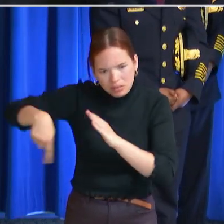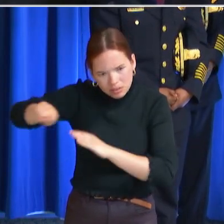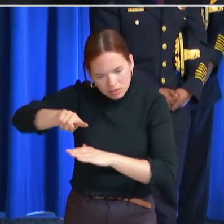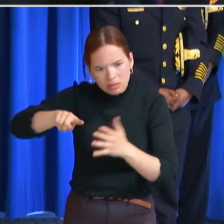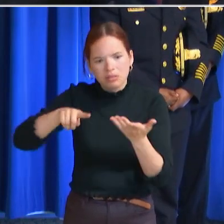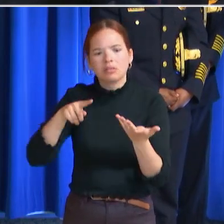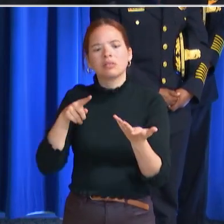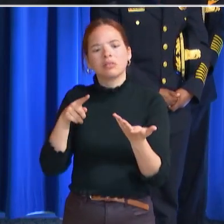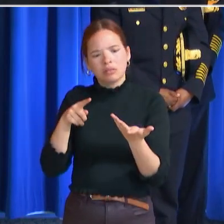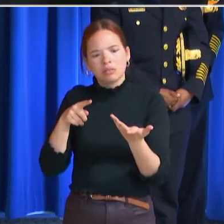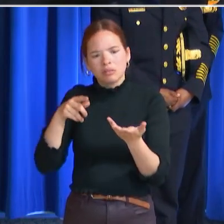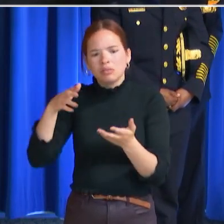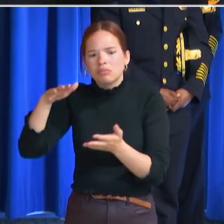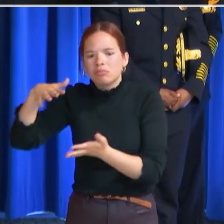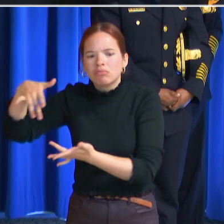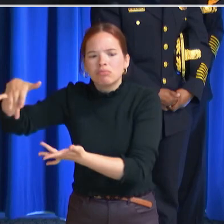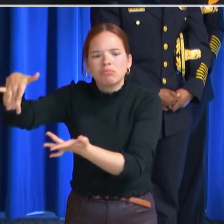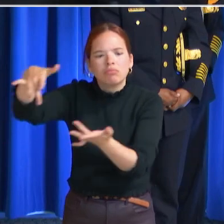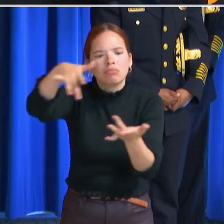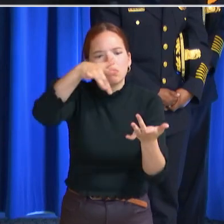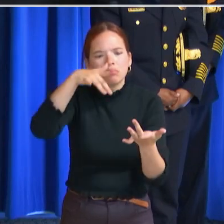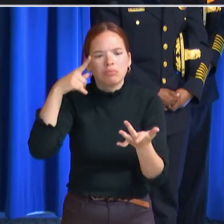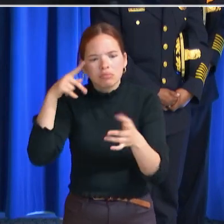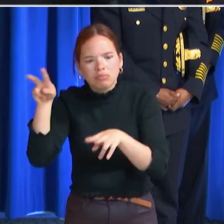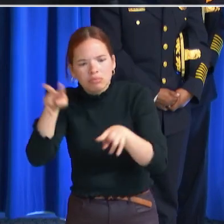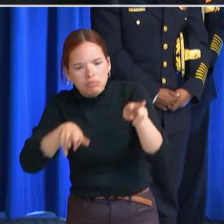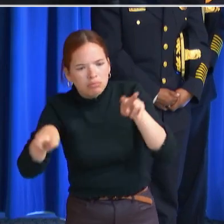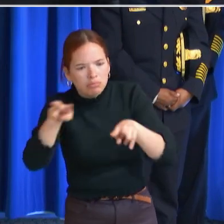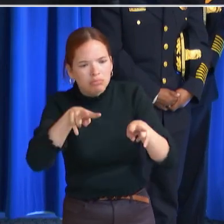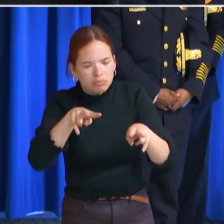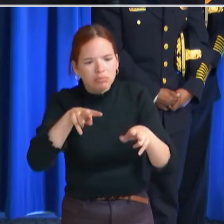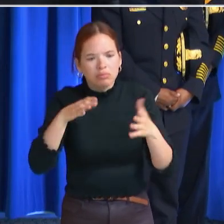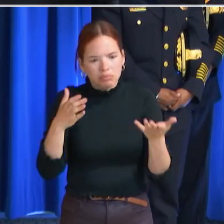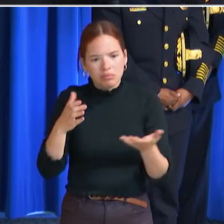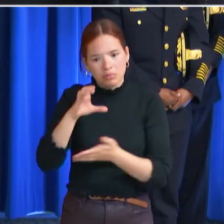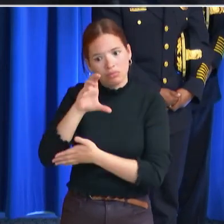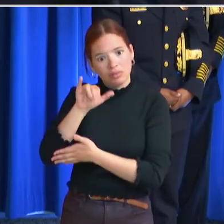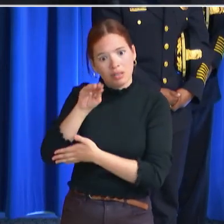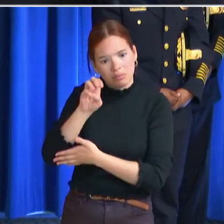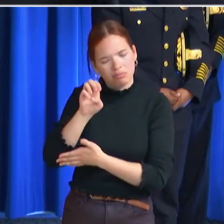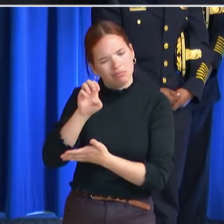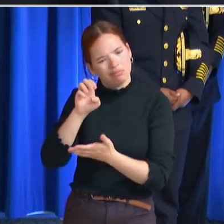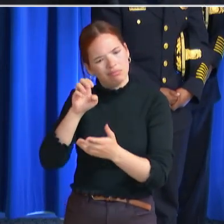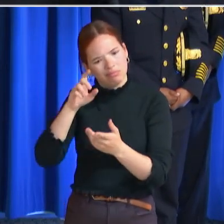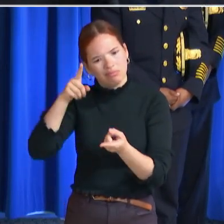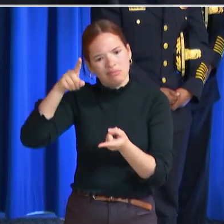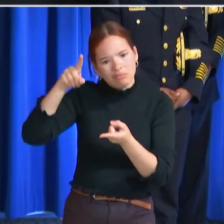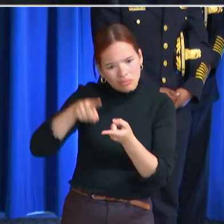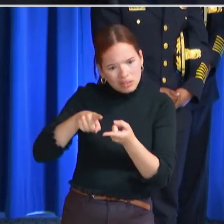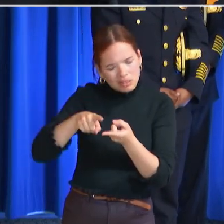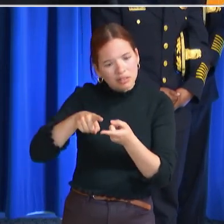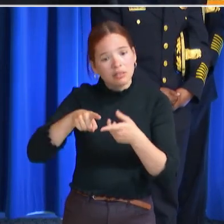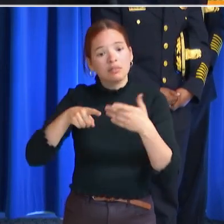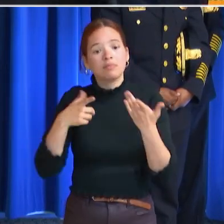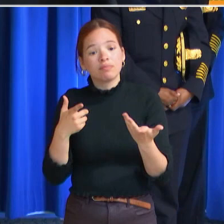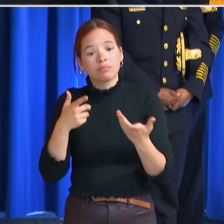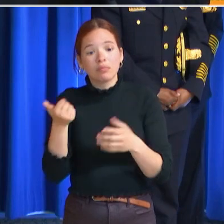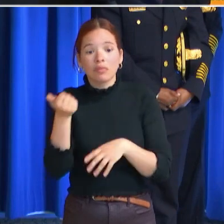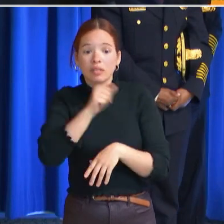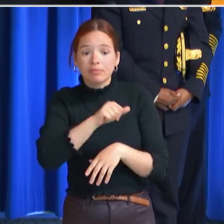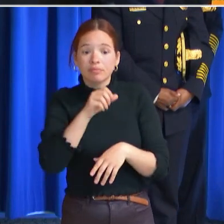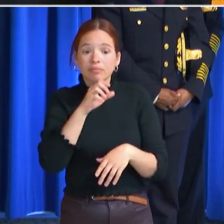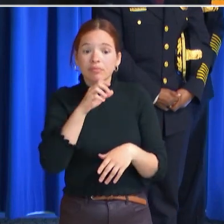you see decreases in crime in those areas. But also the other thing that could happen is that there could be crime shifts. So if a crime